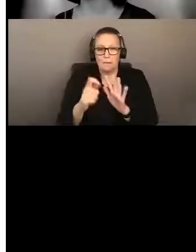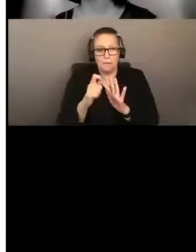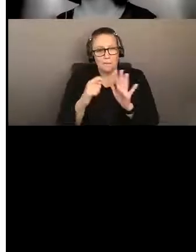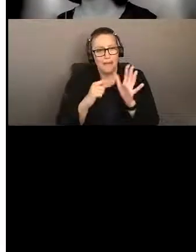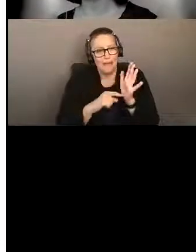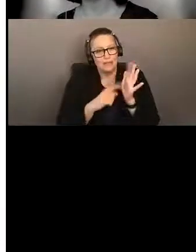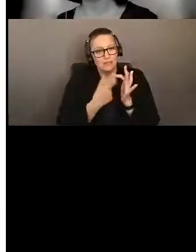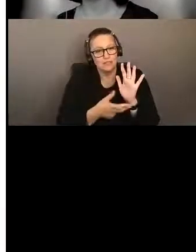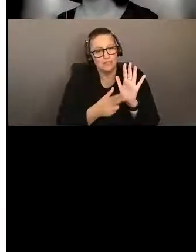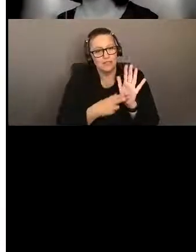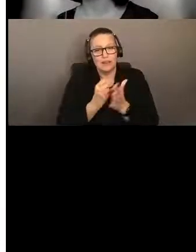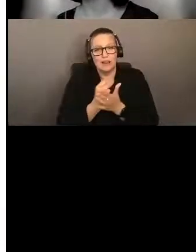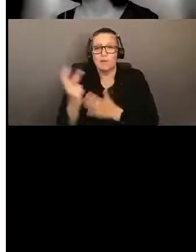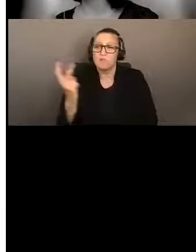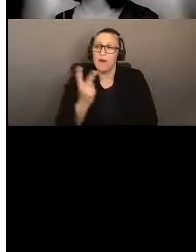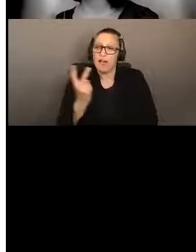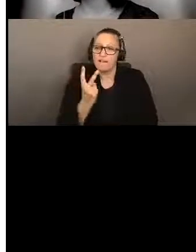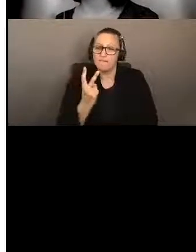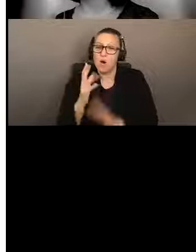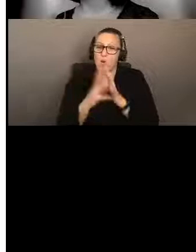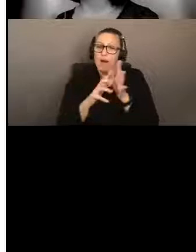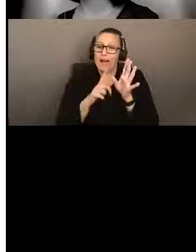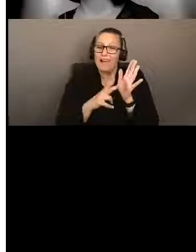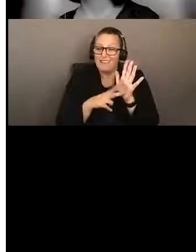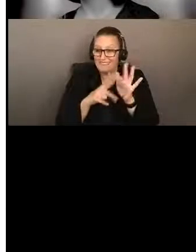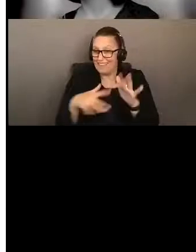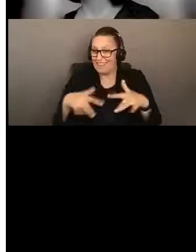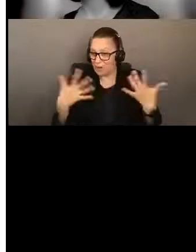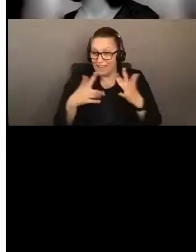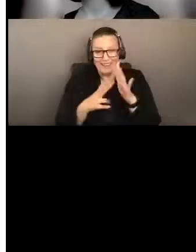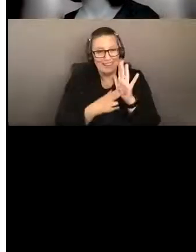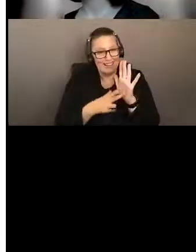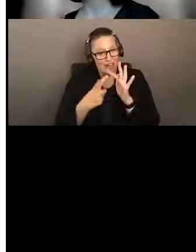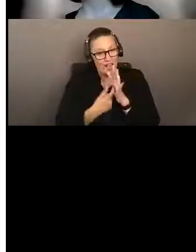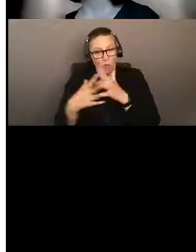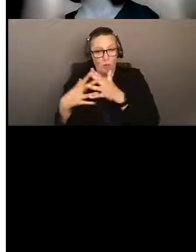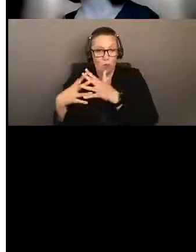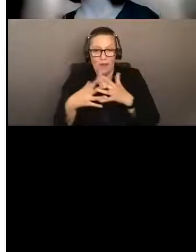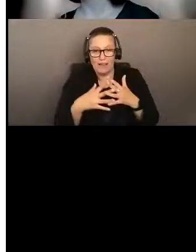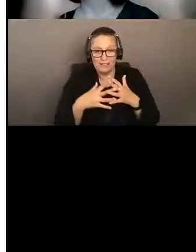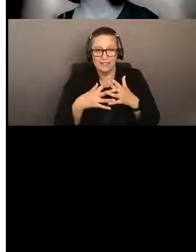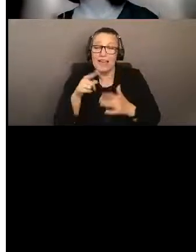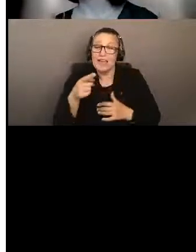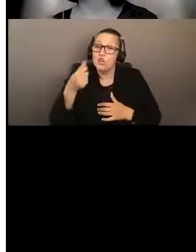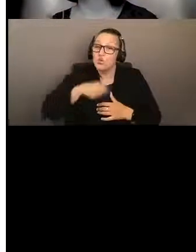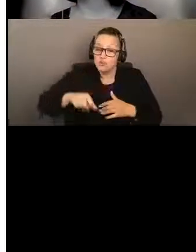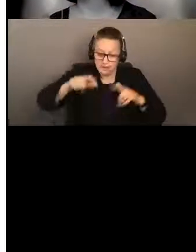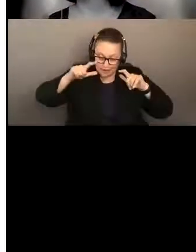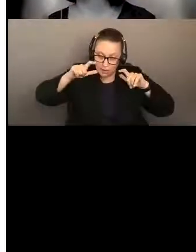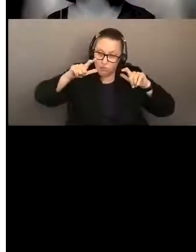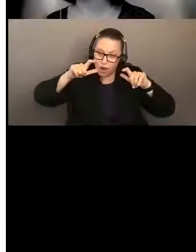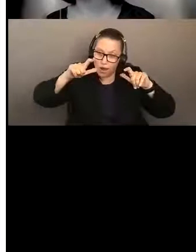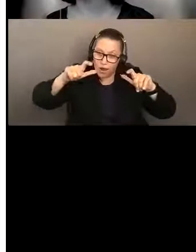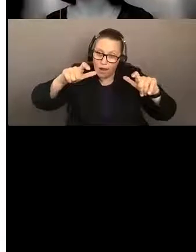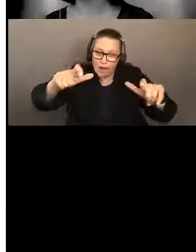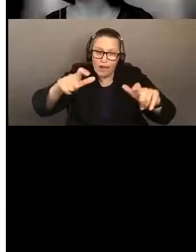West artist Wayne Hutchins. Wayne's practice is an interesting one. Using his camera, he wanders his local streets and snaps